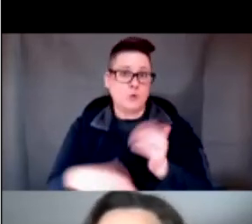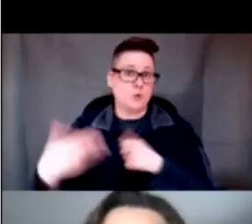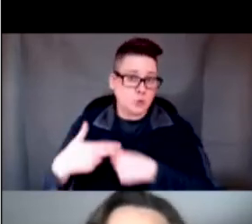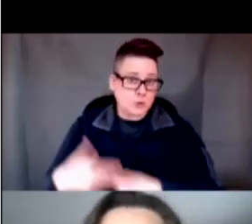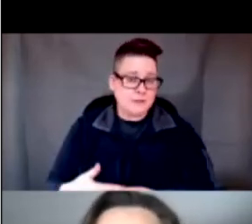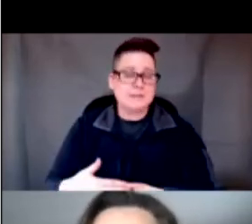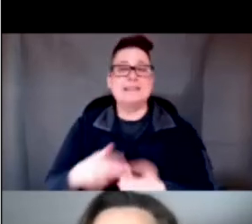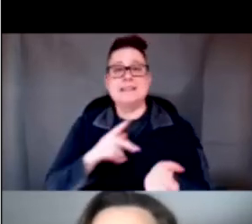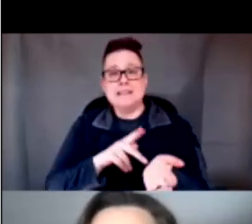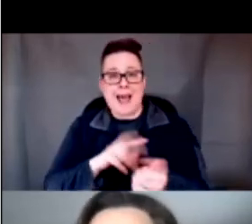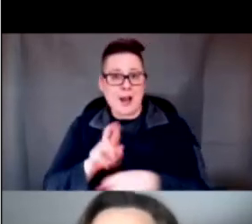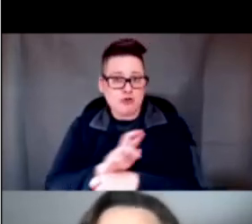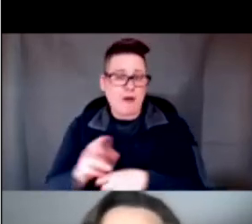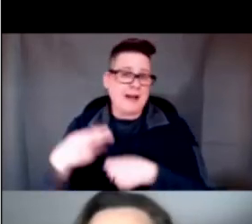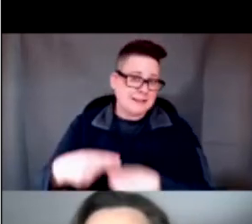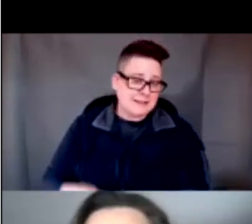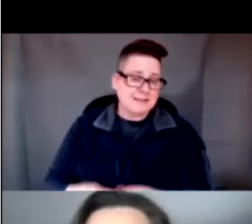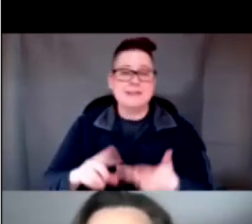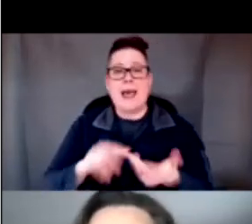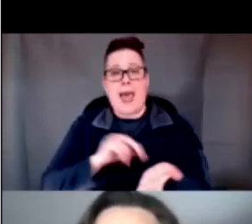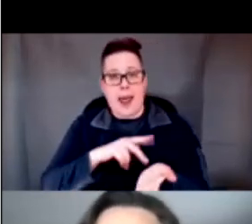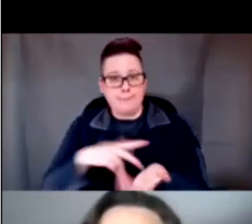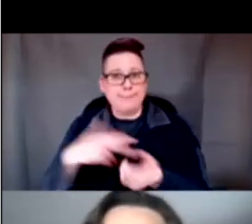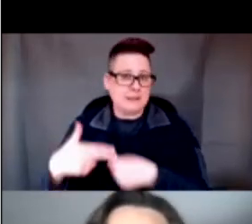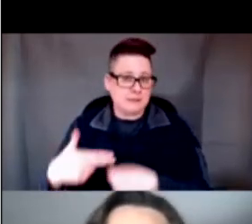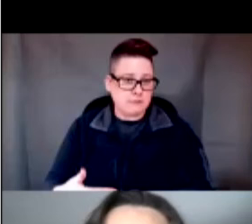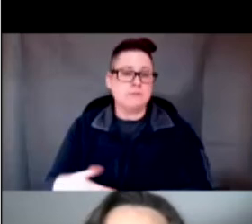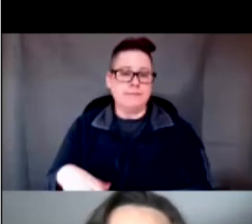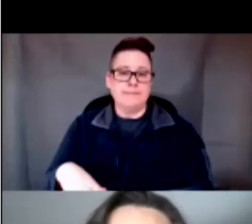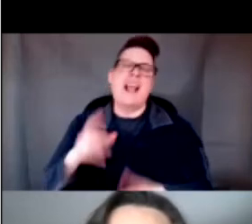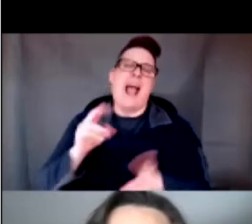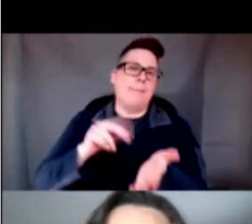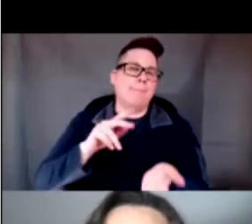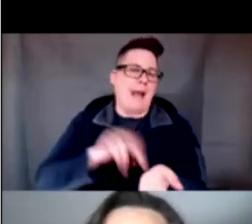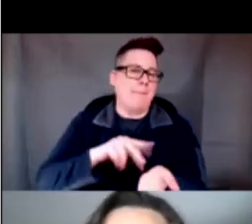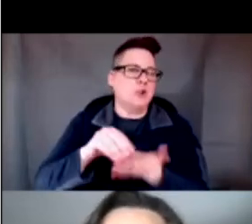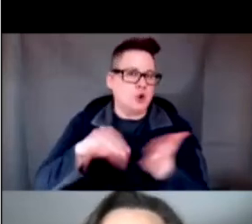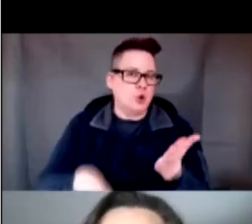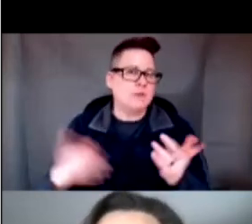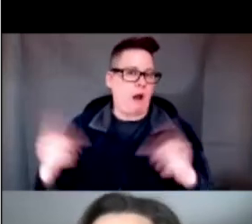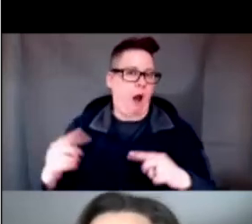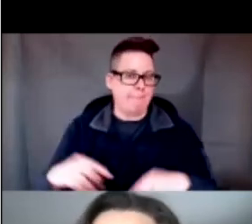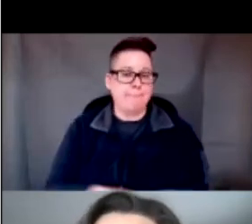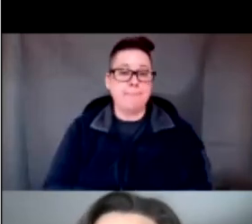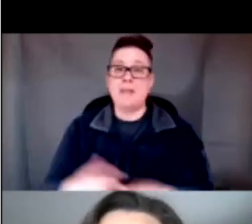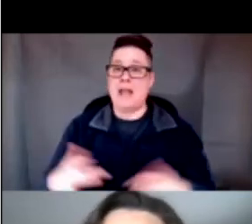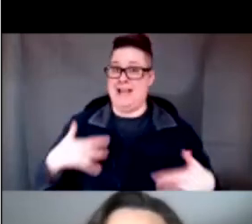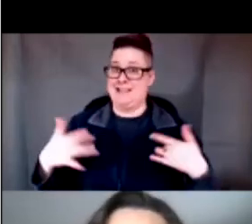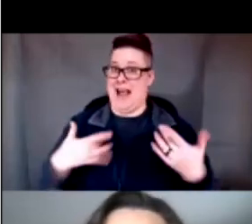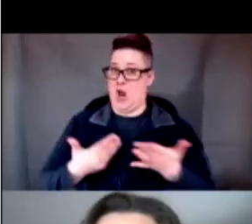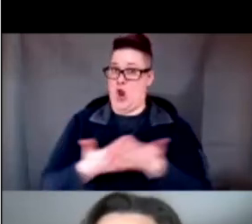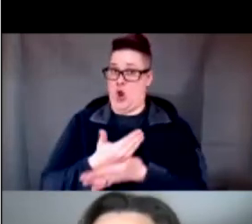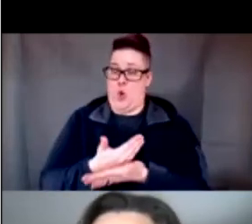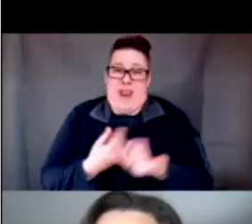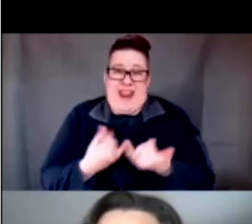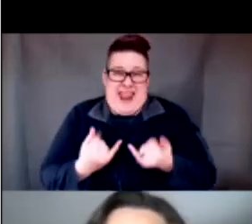and psychiatry residents and nurse practitioner students in the clinic. An exciting new piece that we're